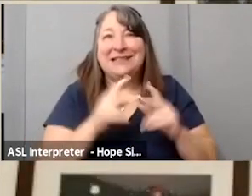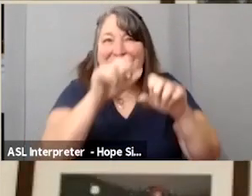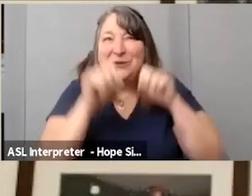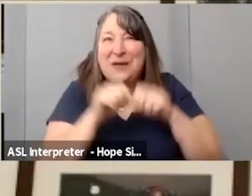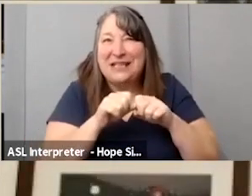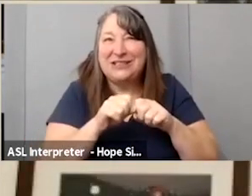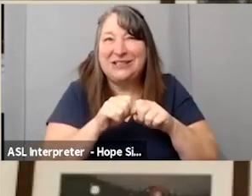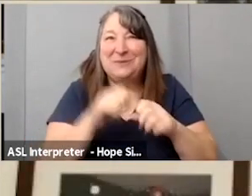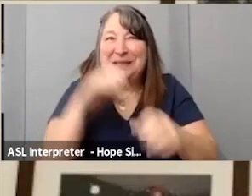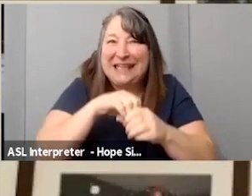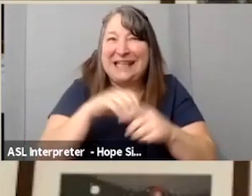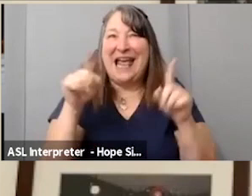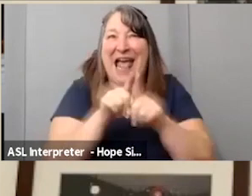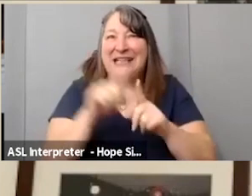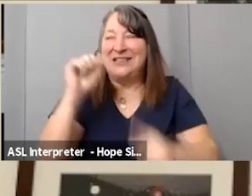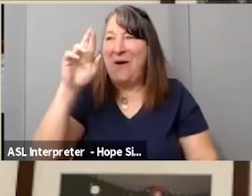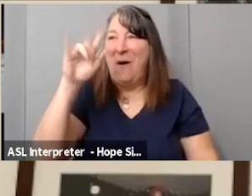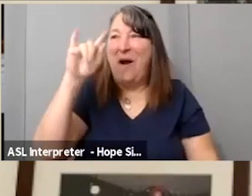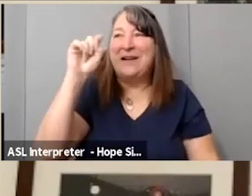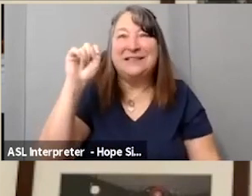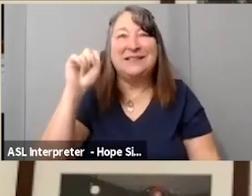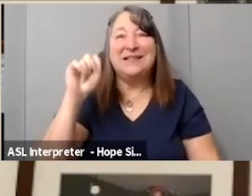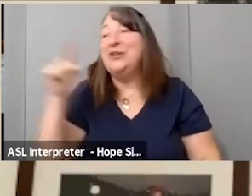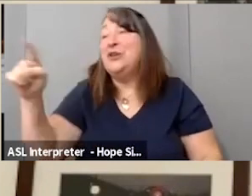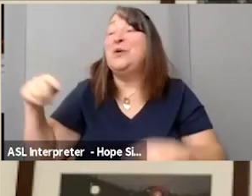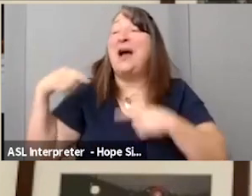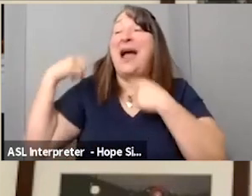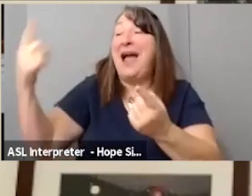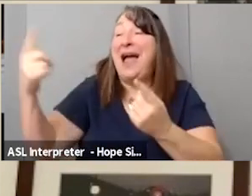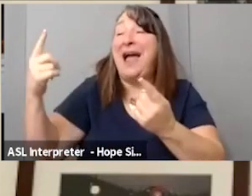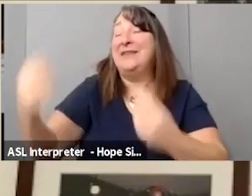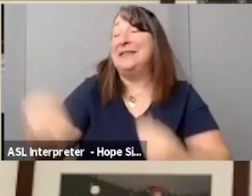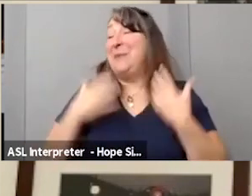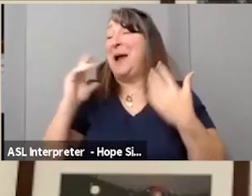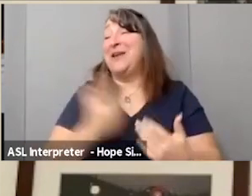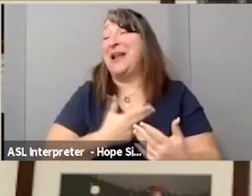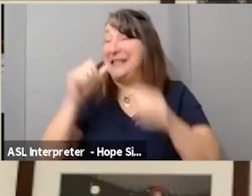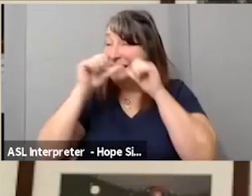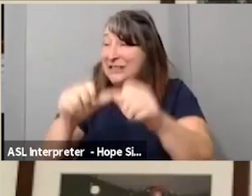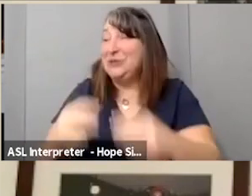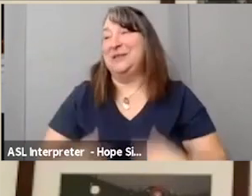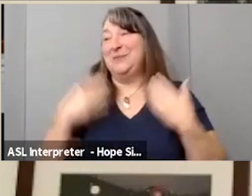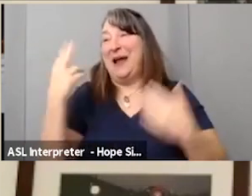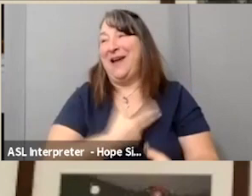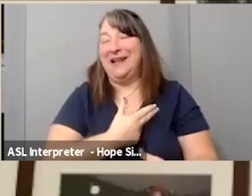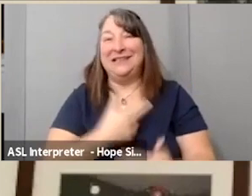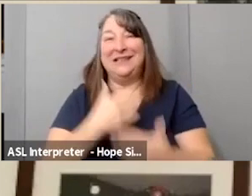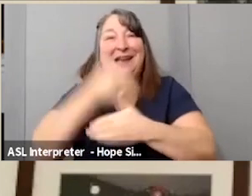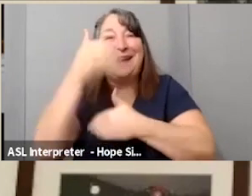And of course, you have inspired us, and you continue to inspire us. So Korin, I actually want you